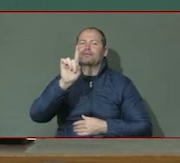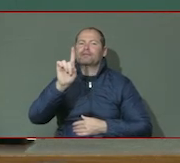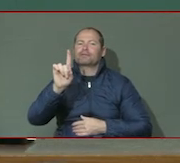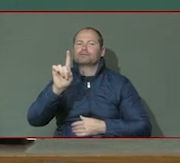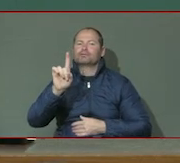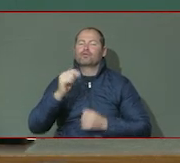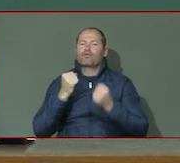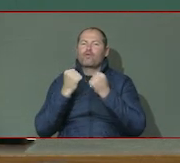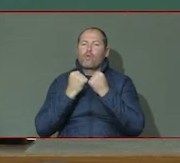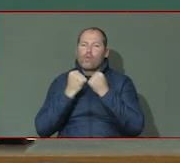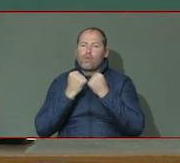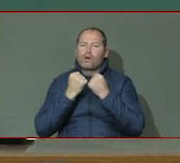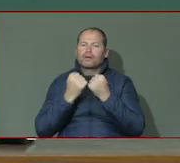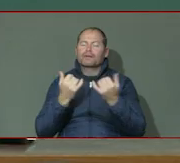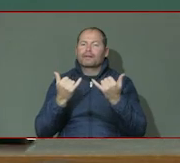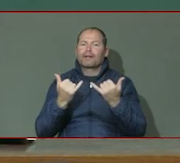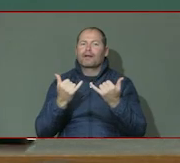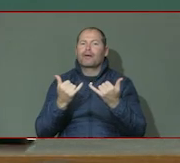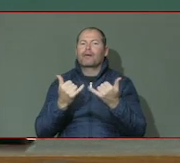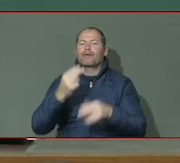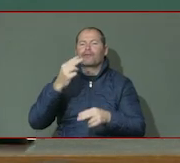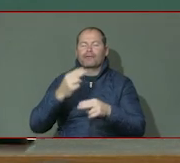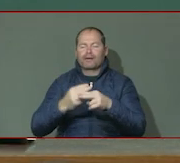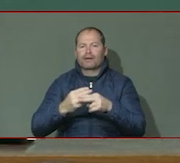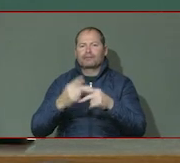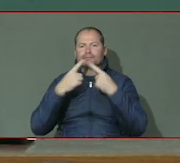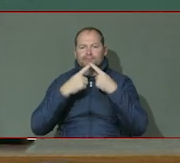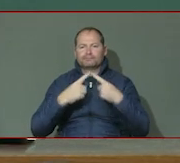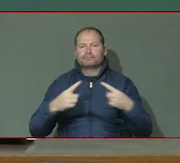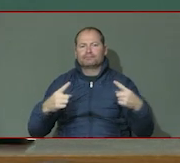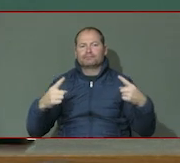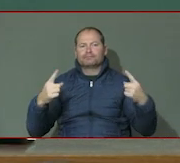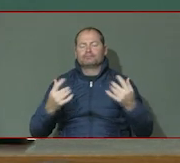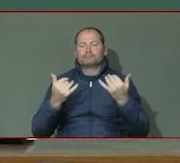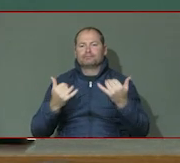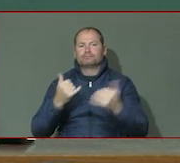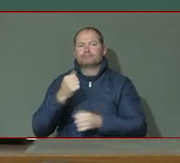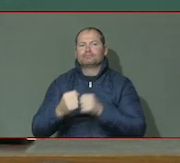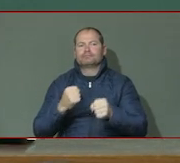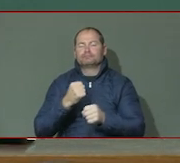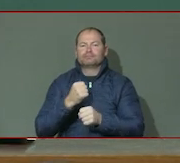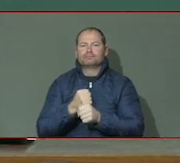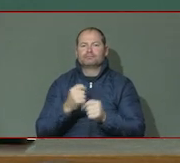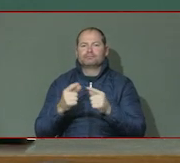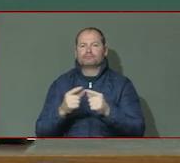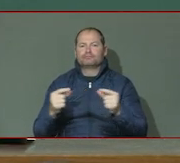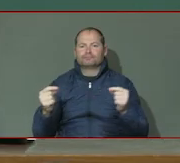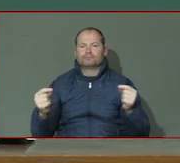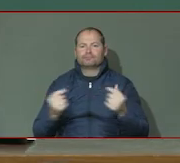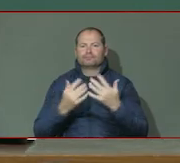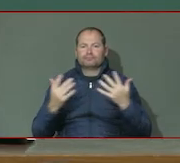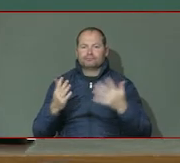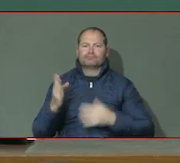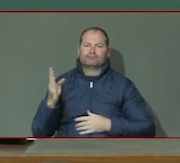final dividend was declared and total dividends for the year amounted to 585. So